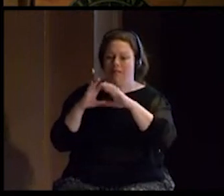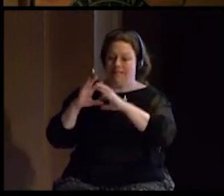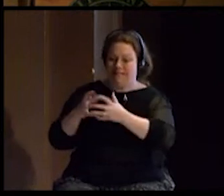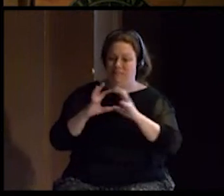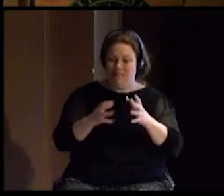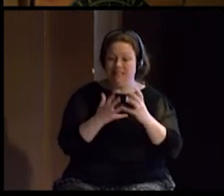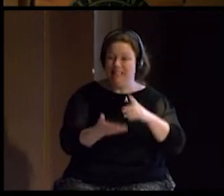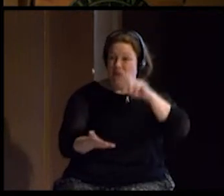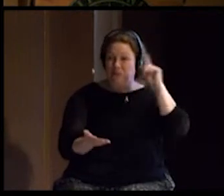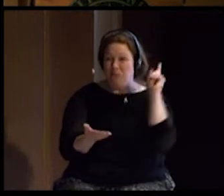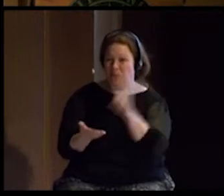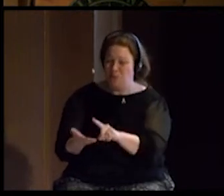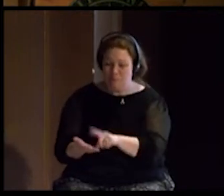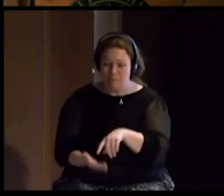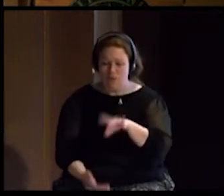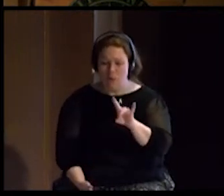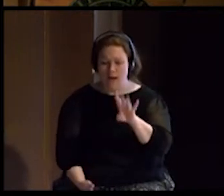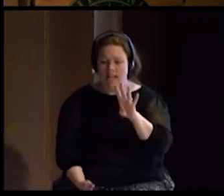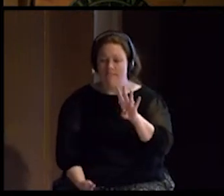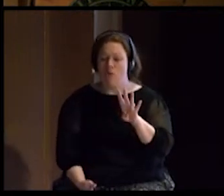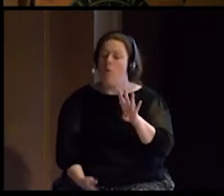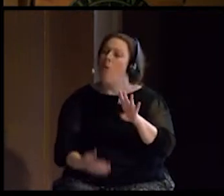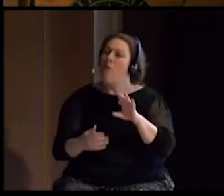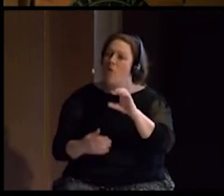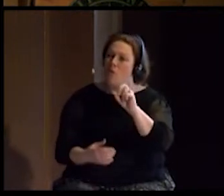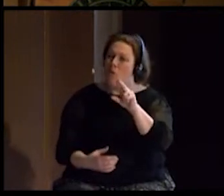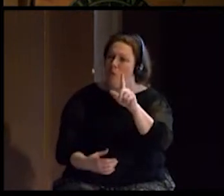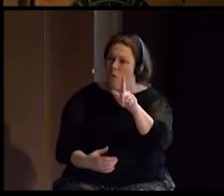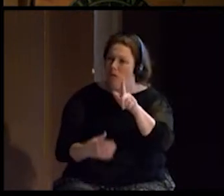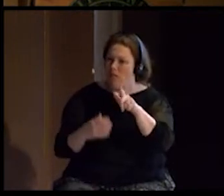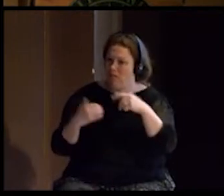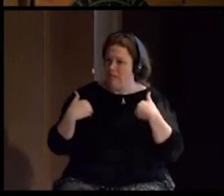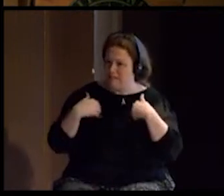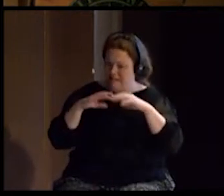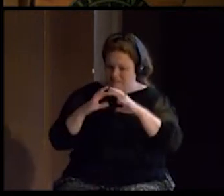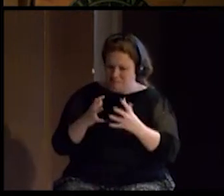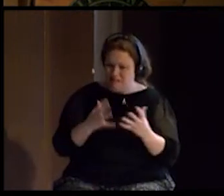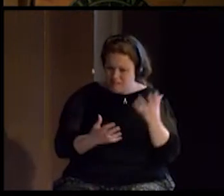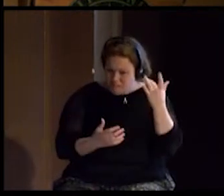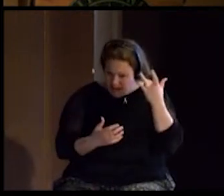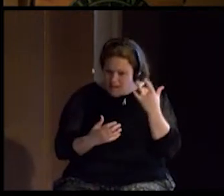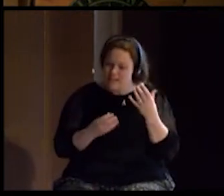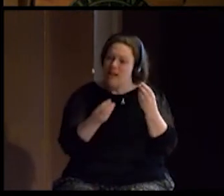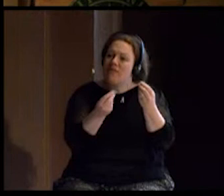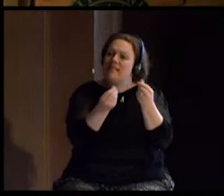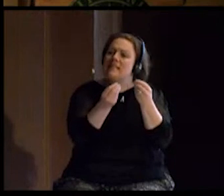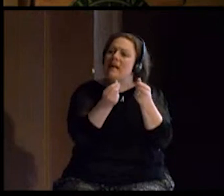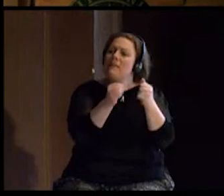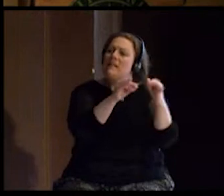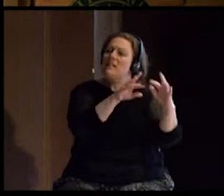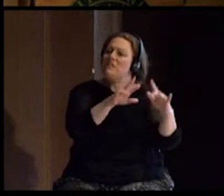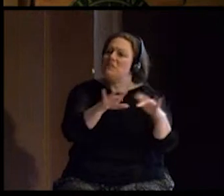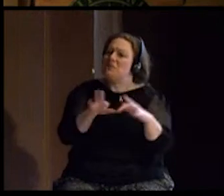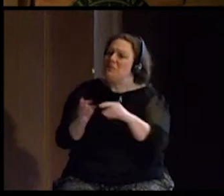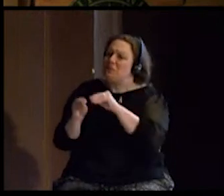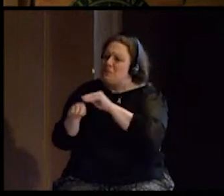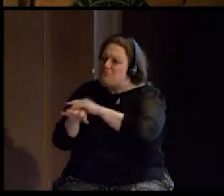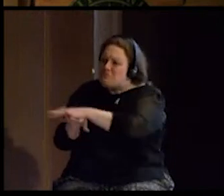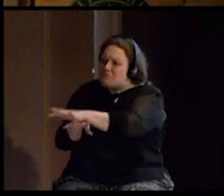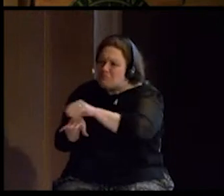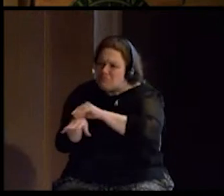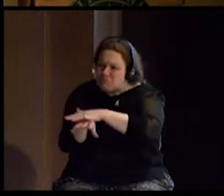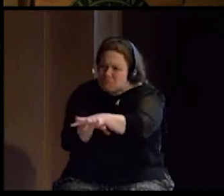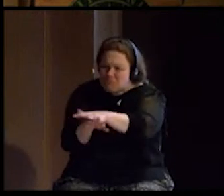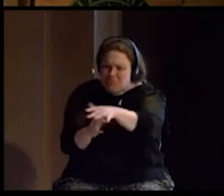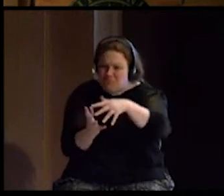now 84 coral species that are recorded, largely due to sedimentation. And what I want to point out is that sedimentation in Fuha